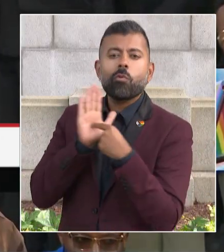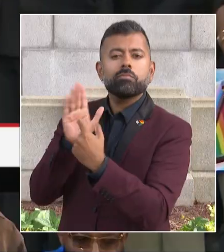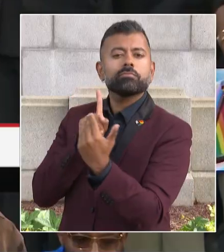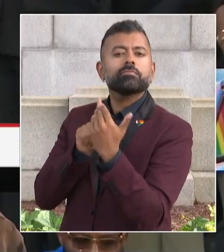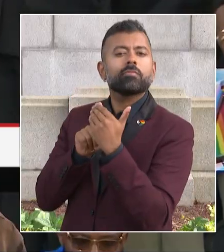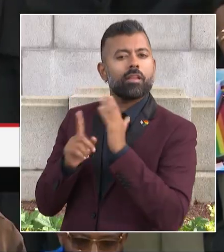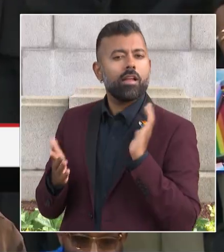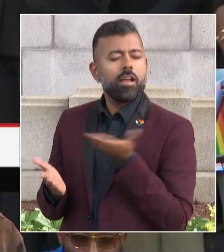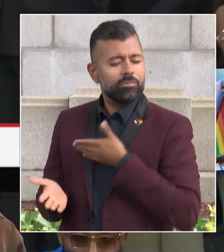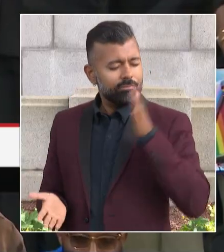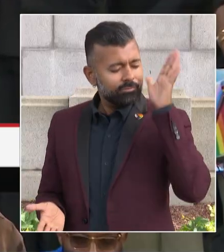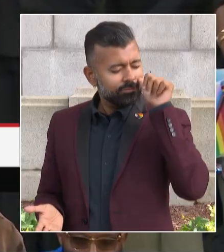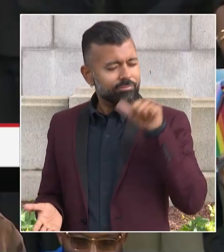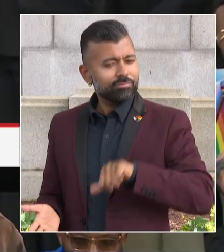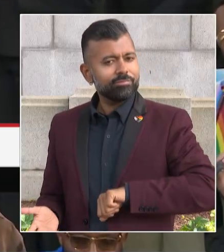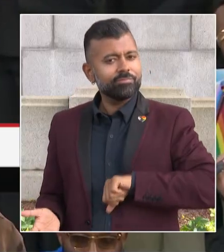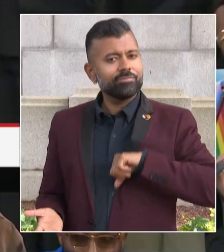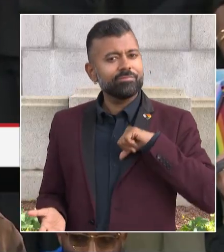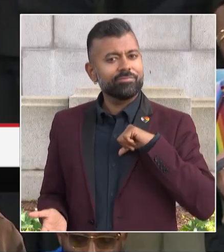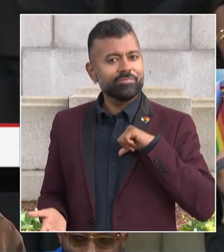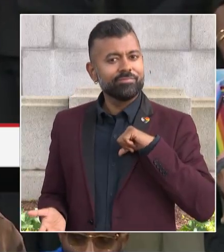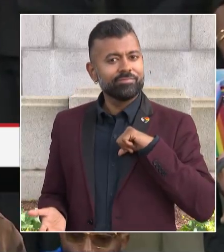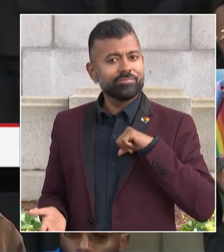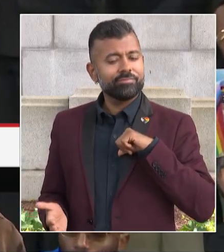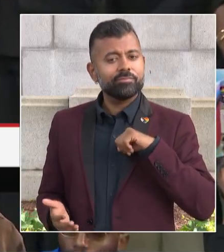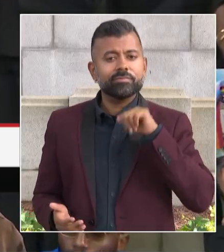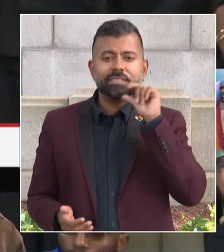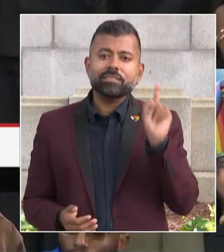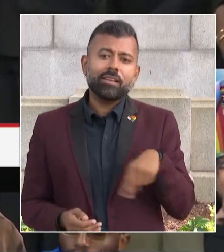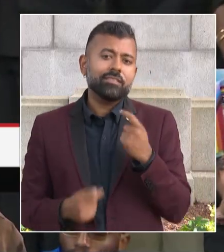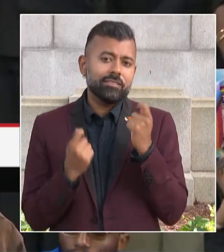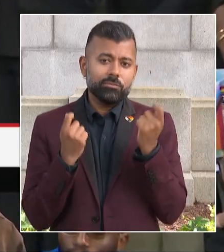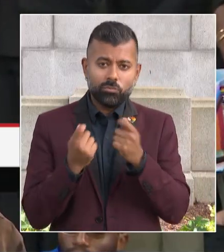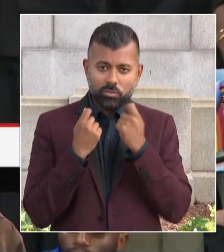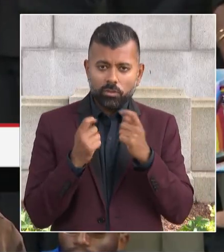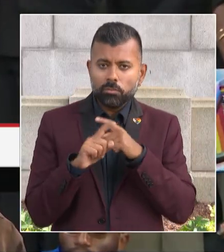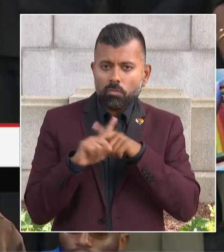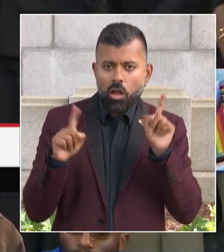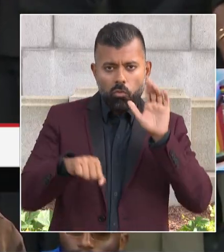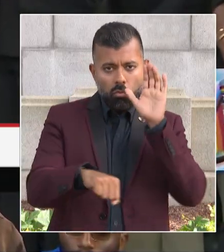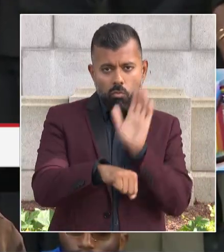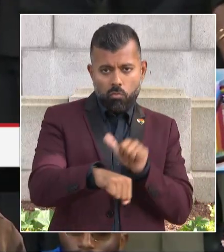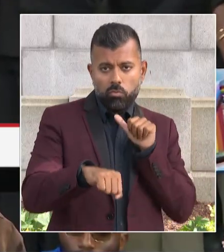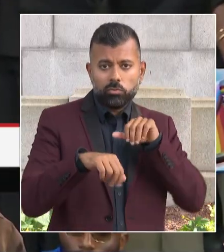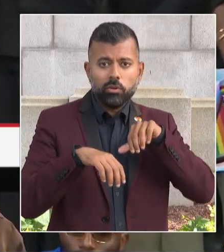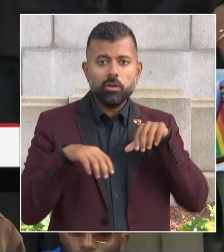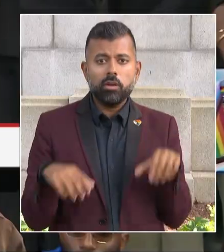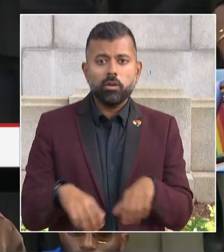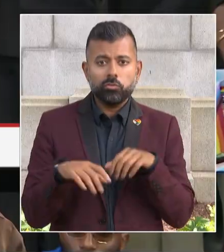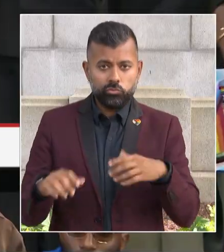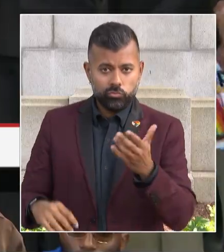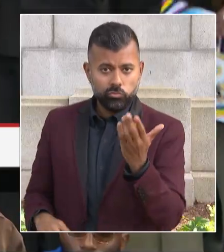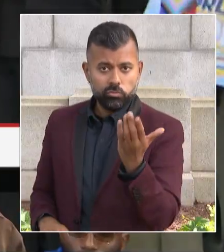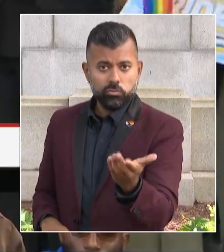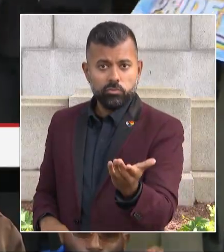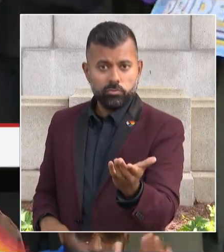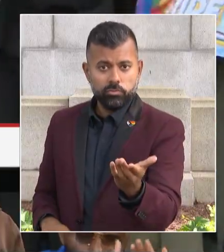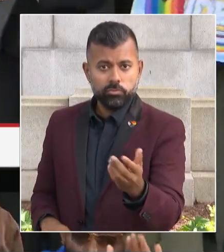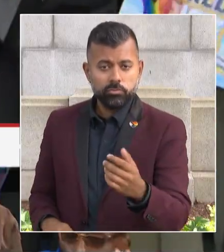celebration, it's a powerful call to action for all of us to heed. Thank you.